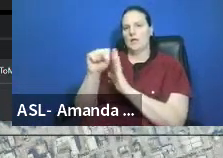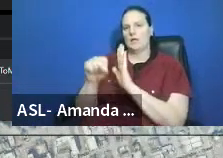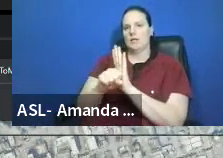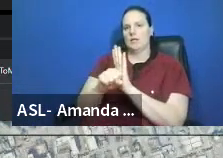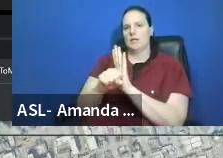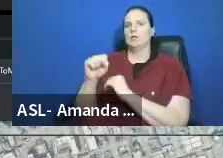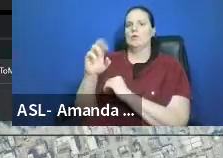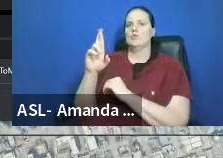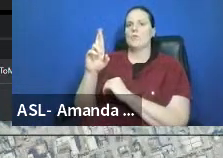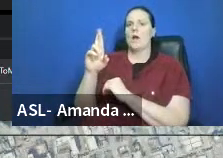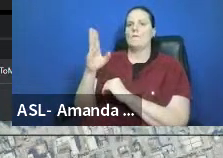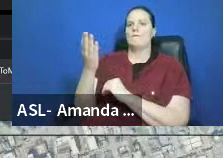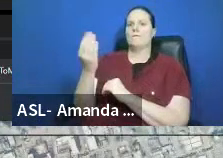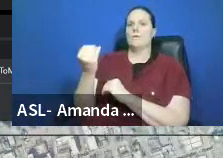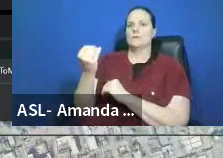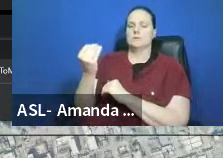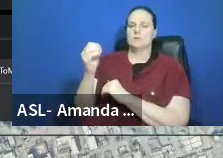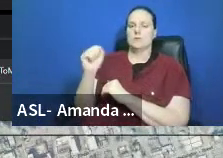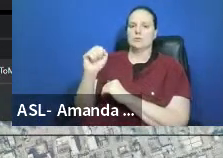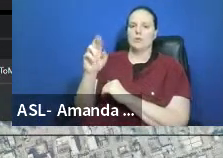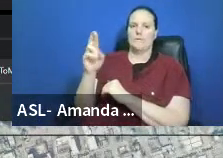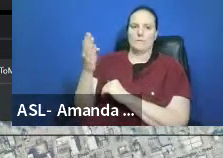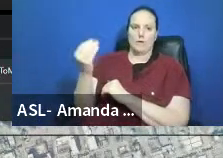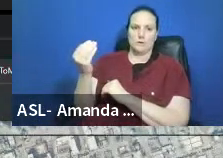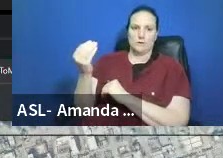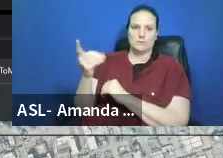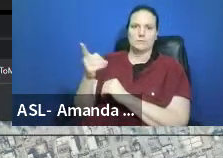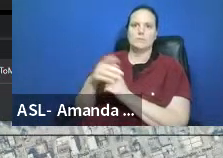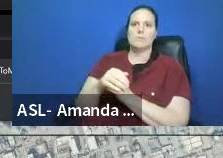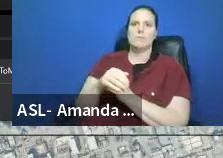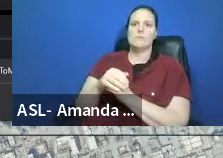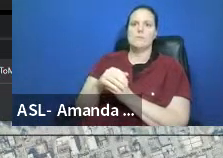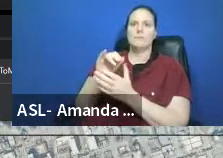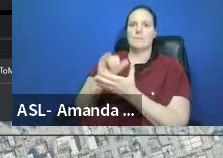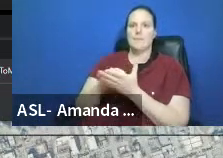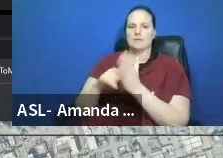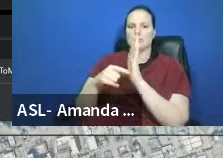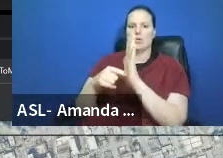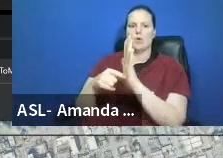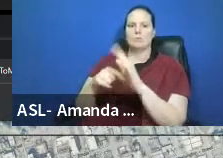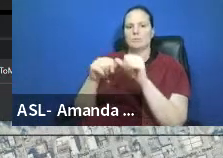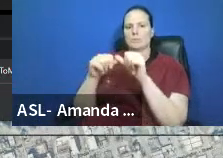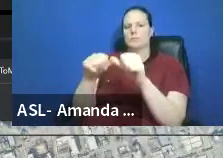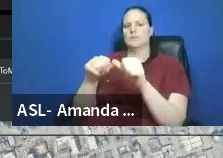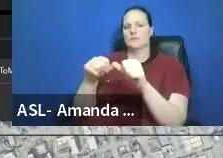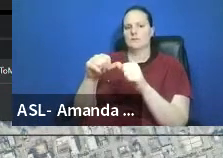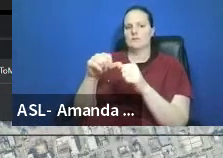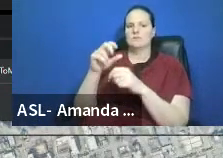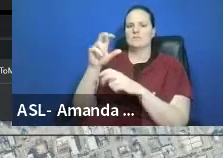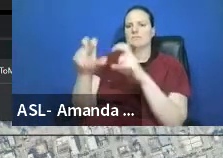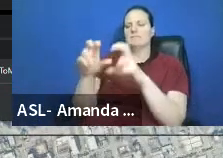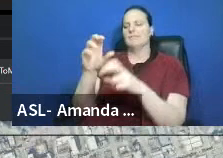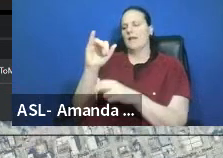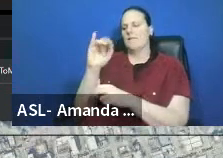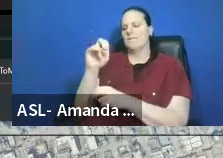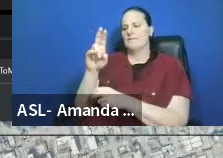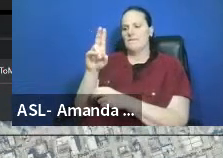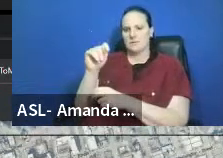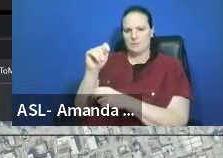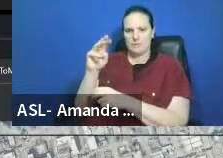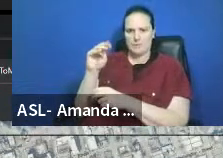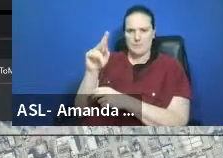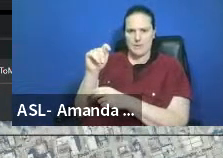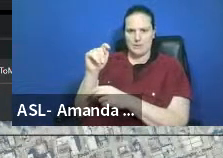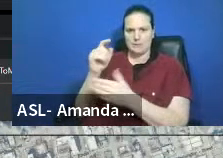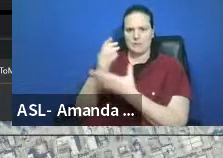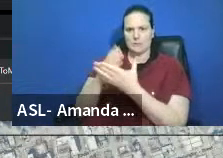The one thing I didn't mention at the beginning I needed to is this is reflecting permanent investments. some of the temporary works that are